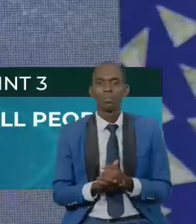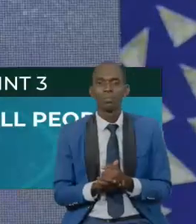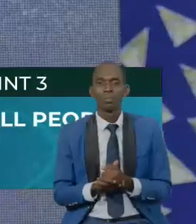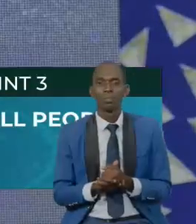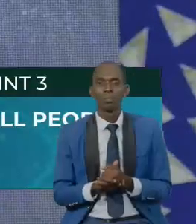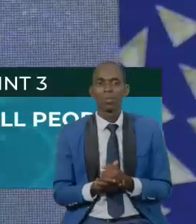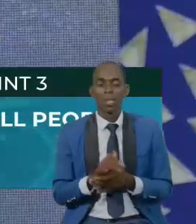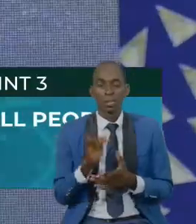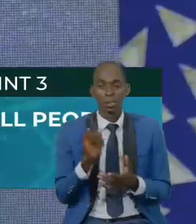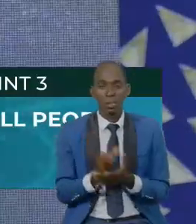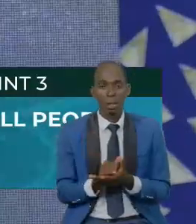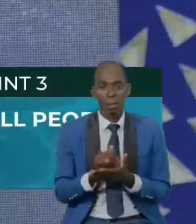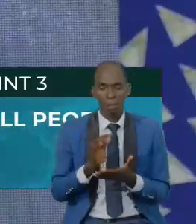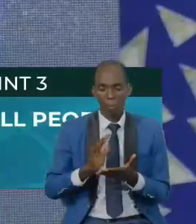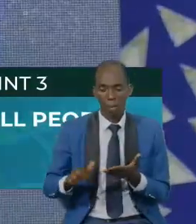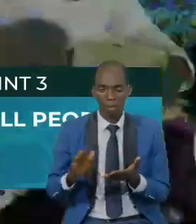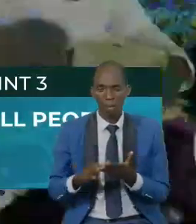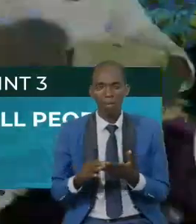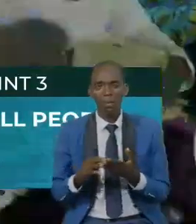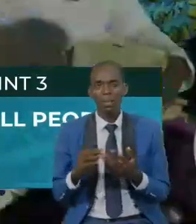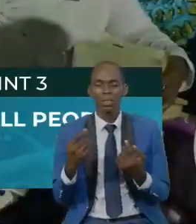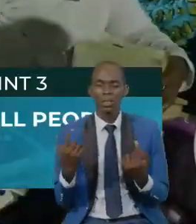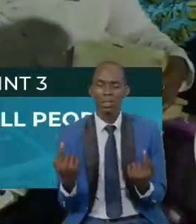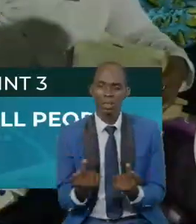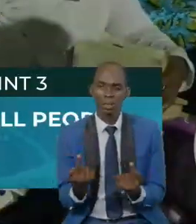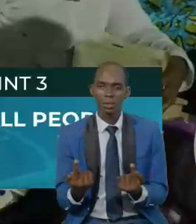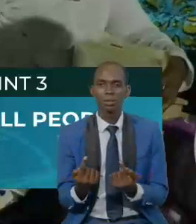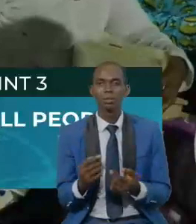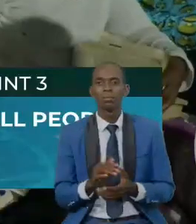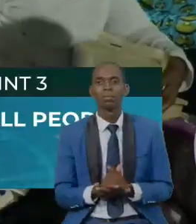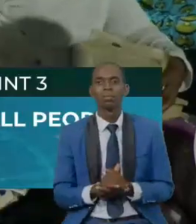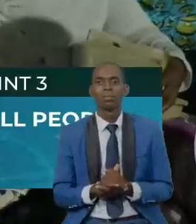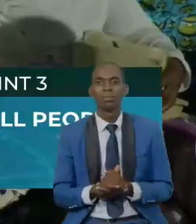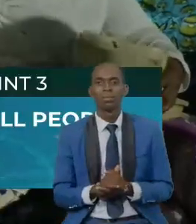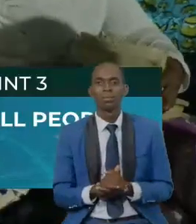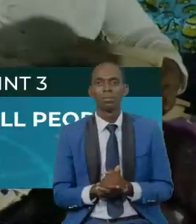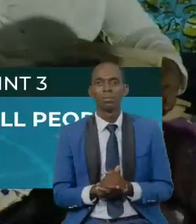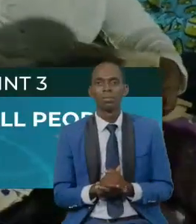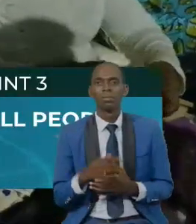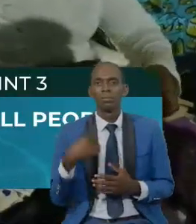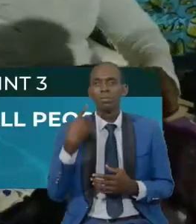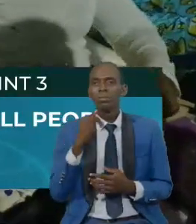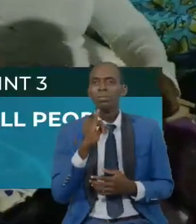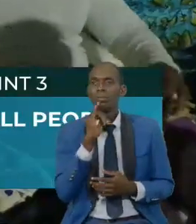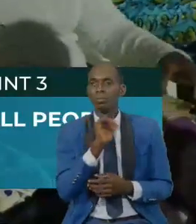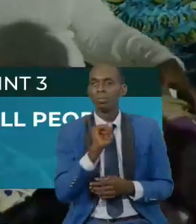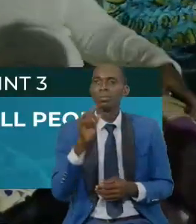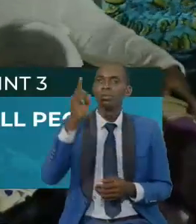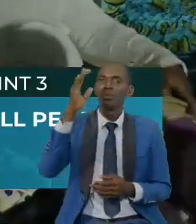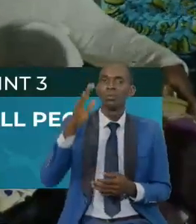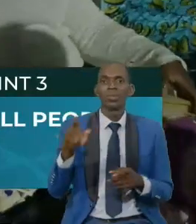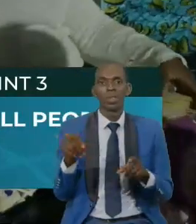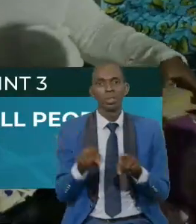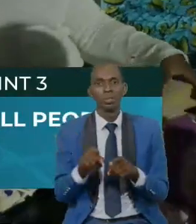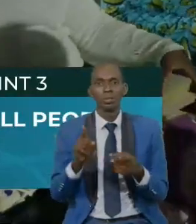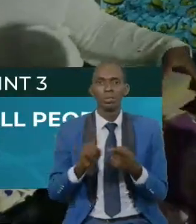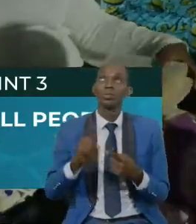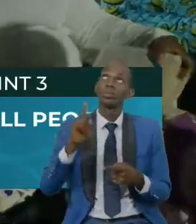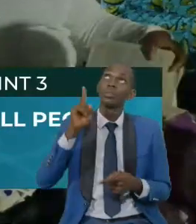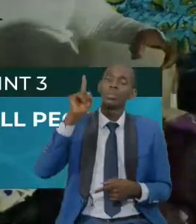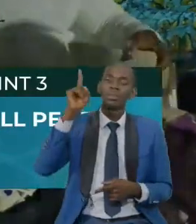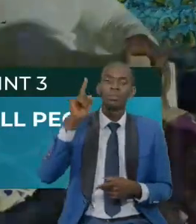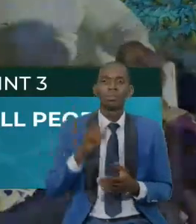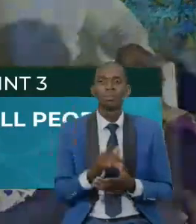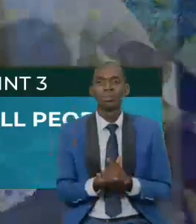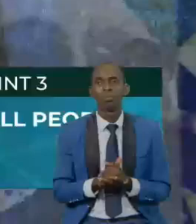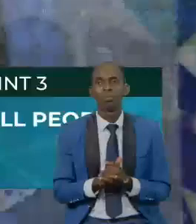that pardoneth iniquity? Who is a God like unto thee?